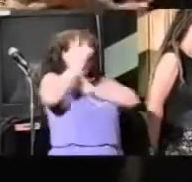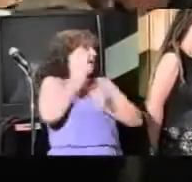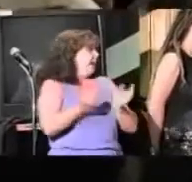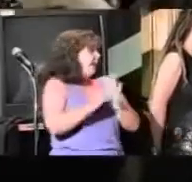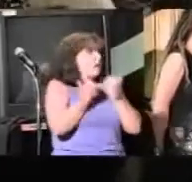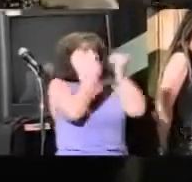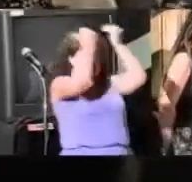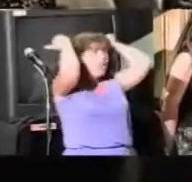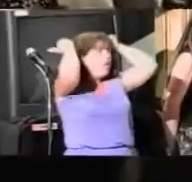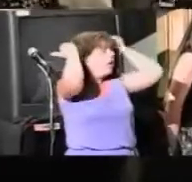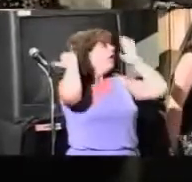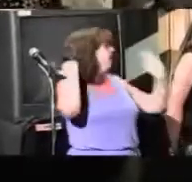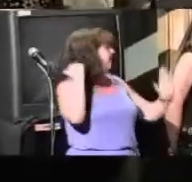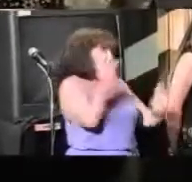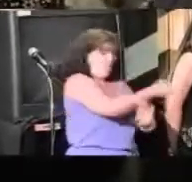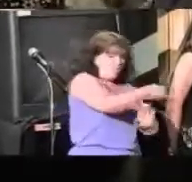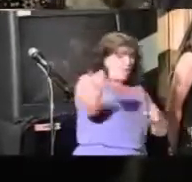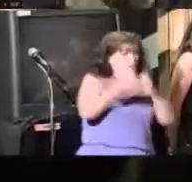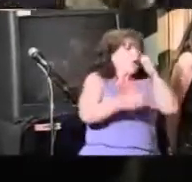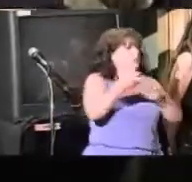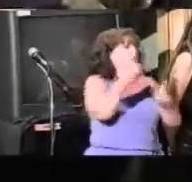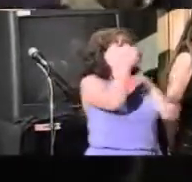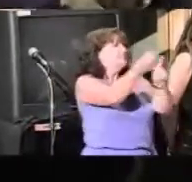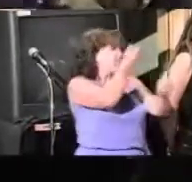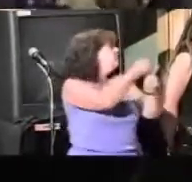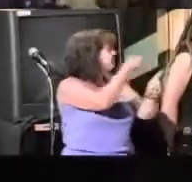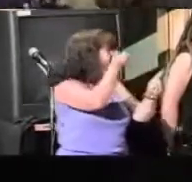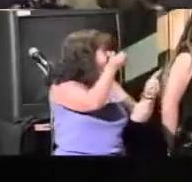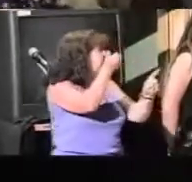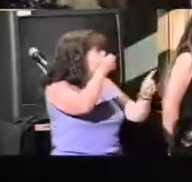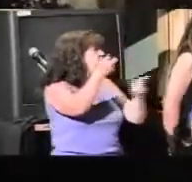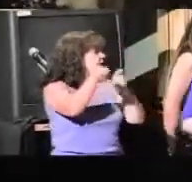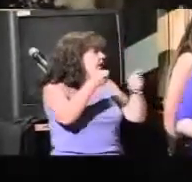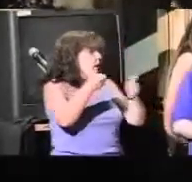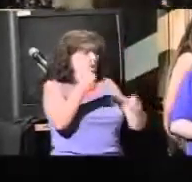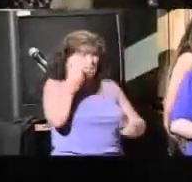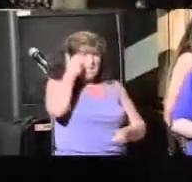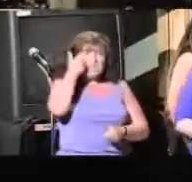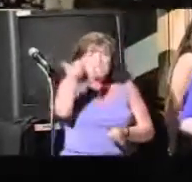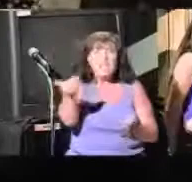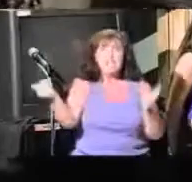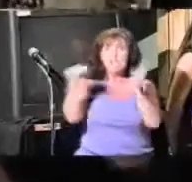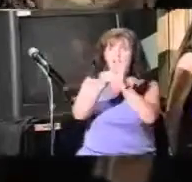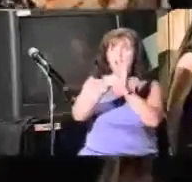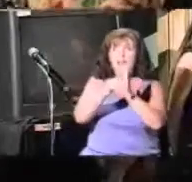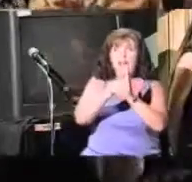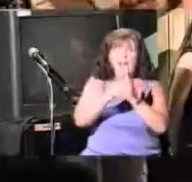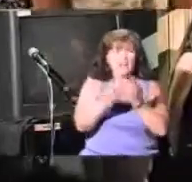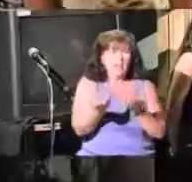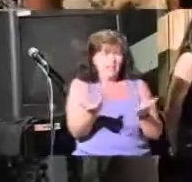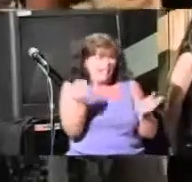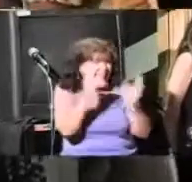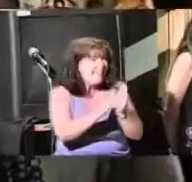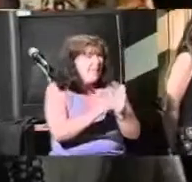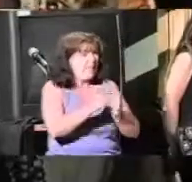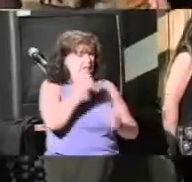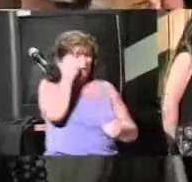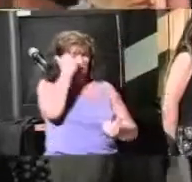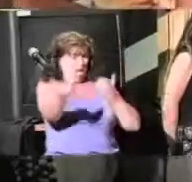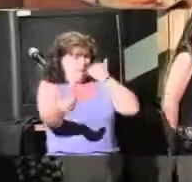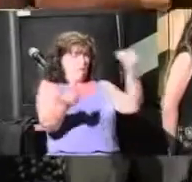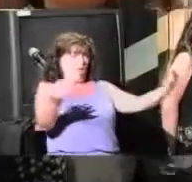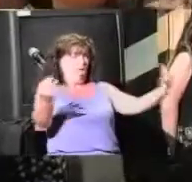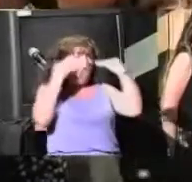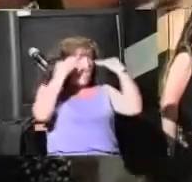Let them deal with it, okay? Shame. More shame? You want me to go through more